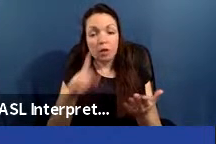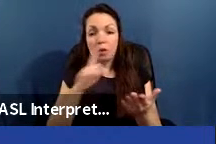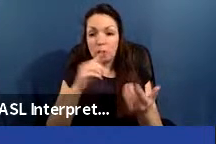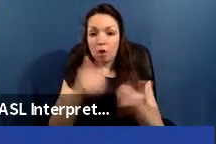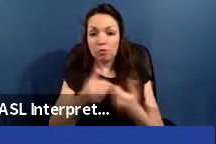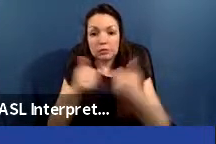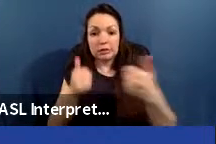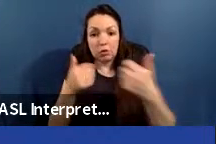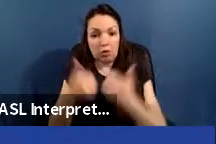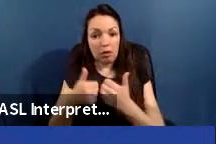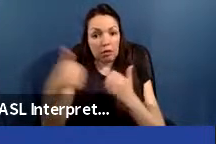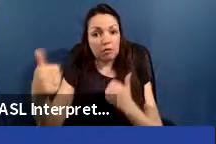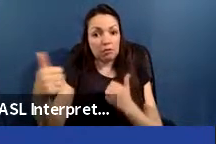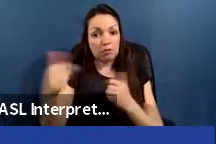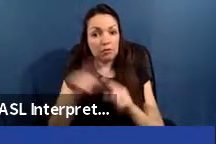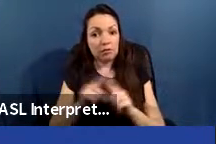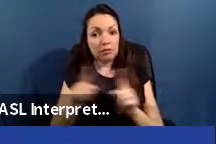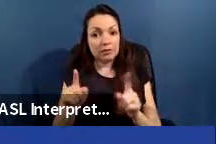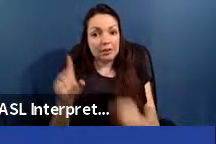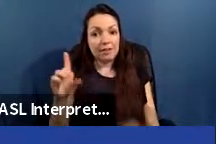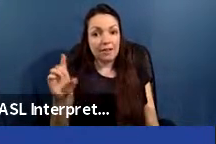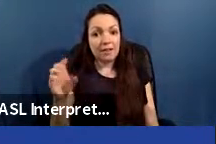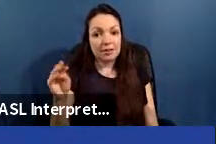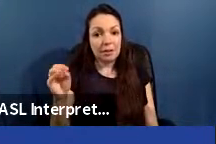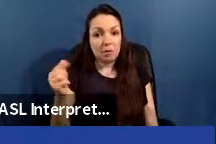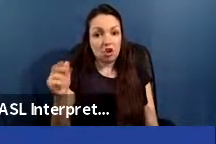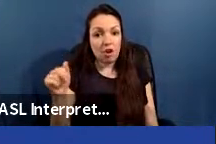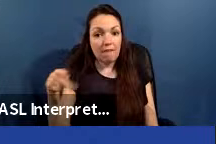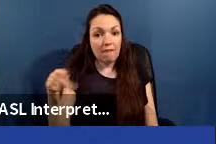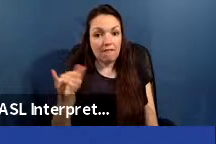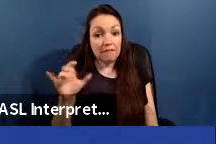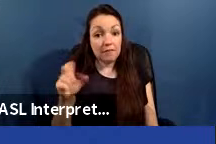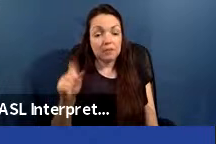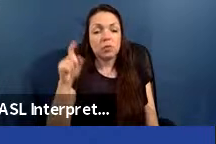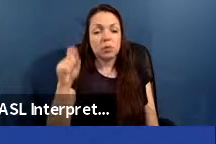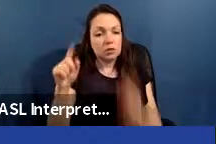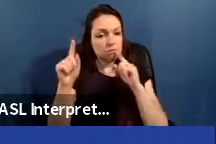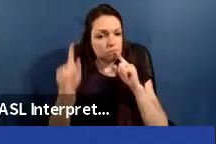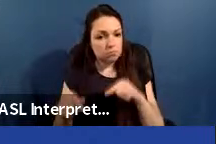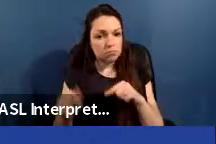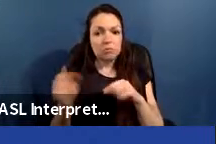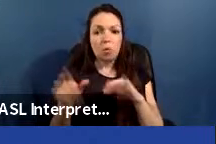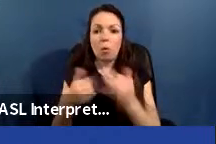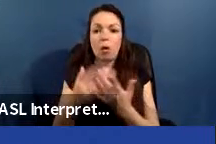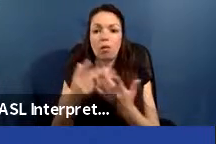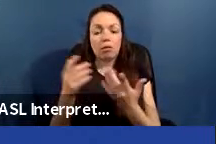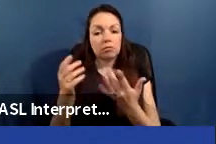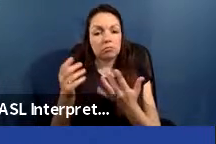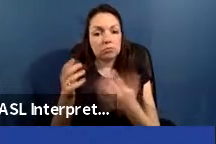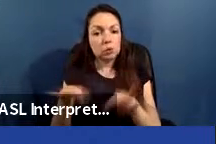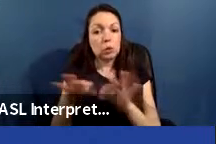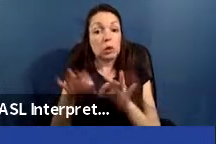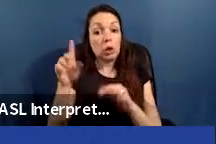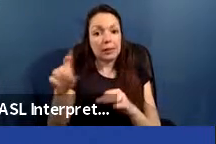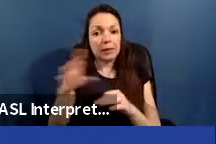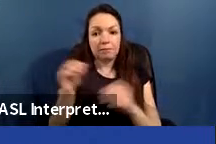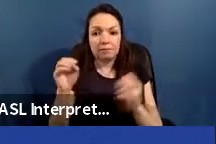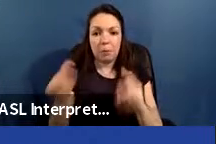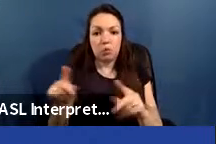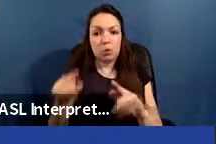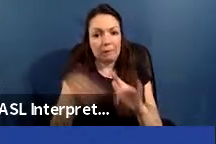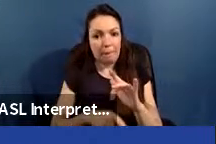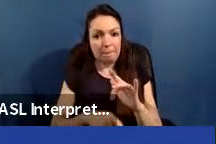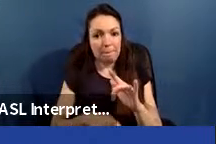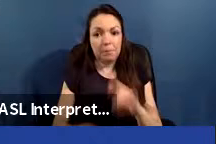So how do we take into account some of the demographics in order to respond to that critical need and those opportunity gaps? And it also takes into account